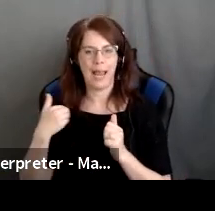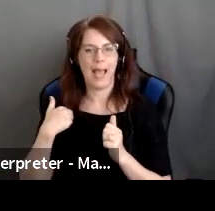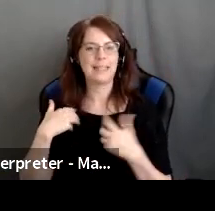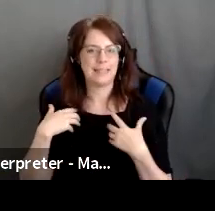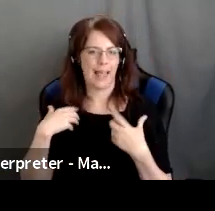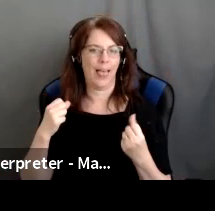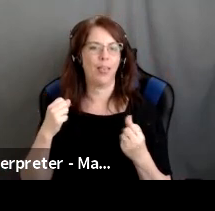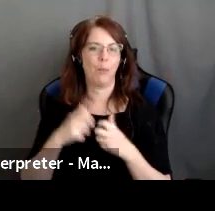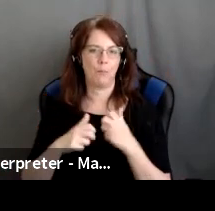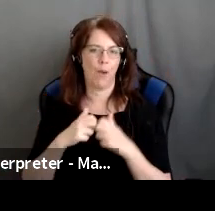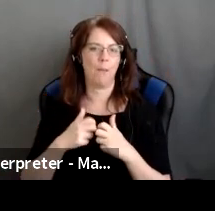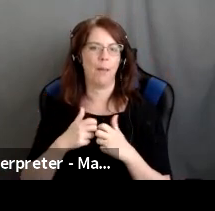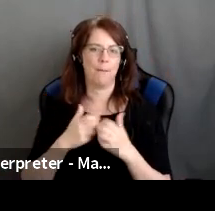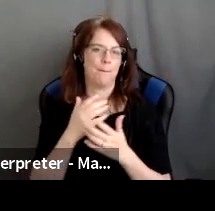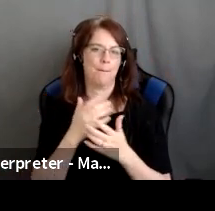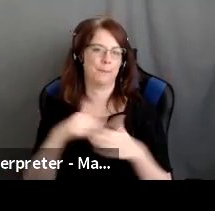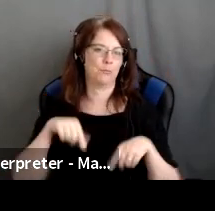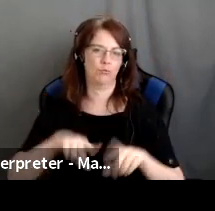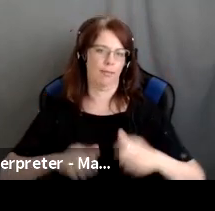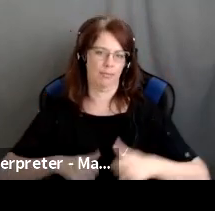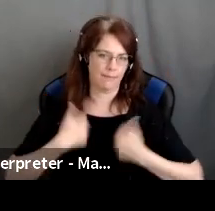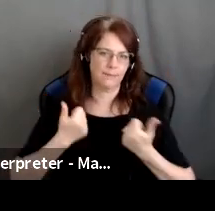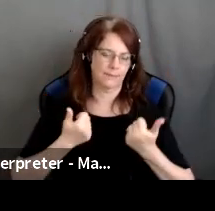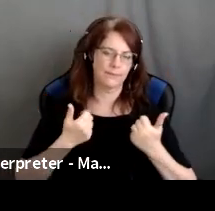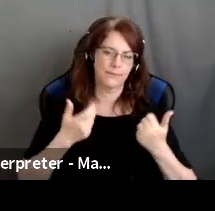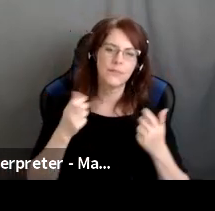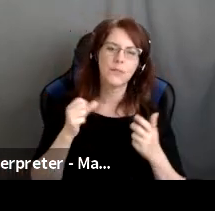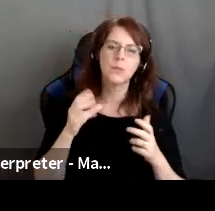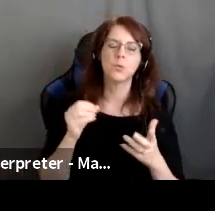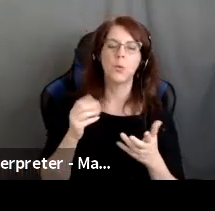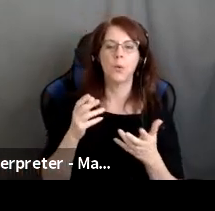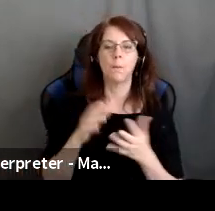at some time or other. So you want to talk kind of,